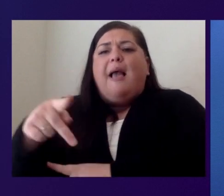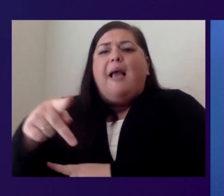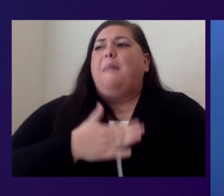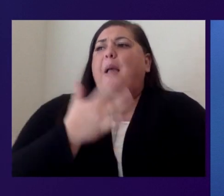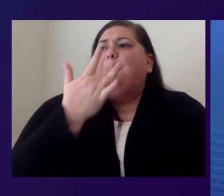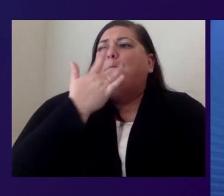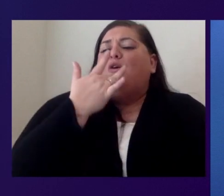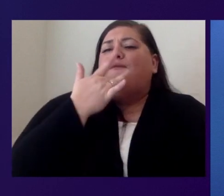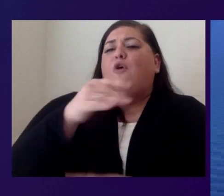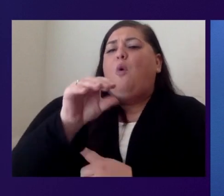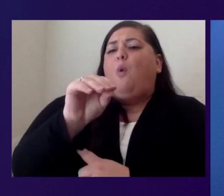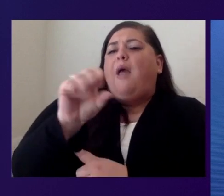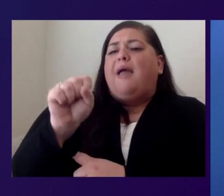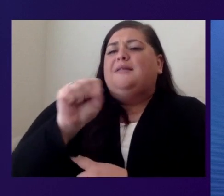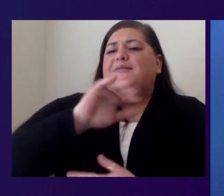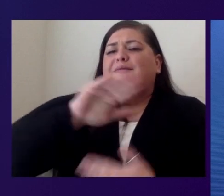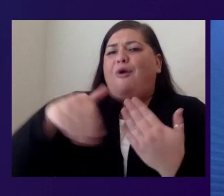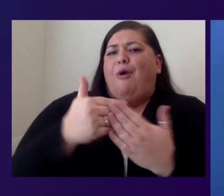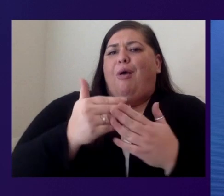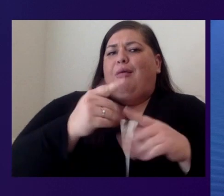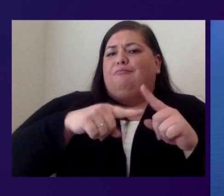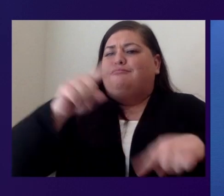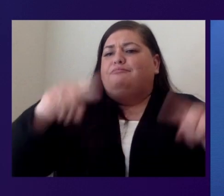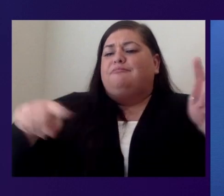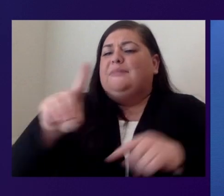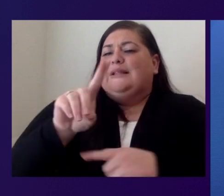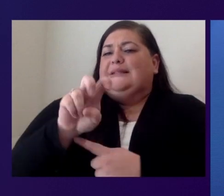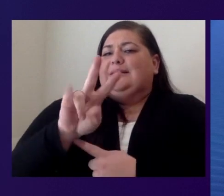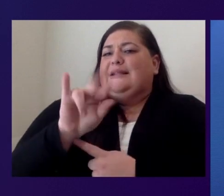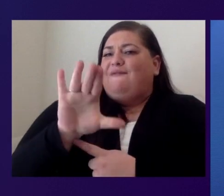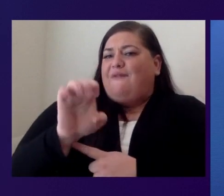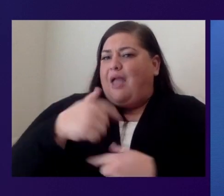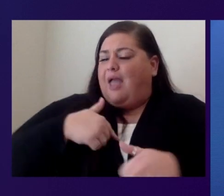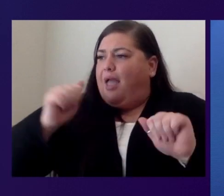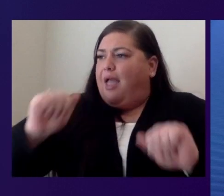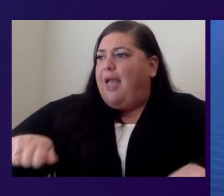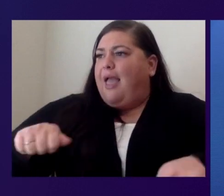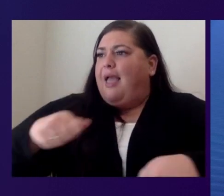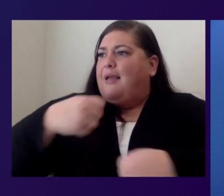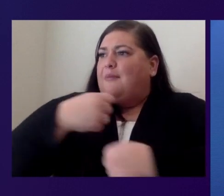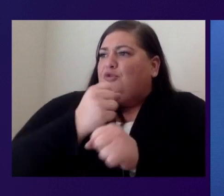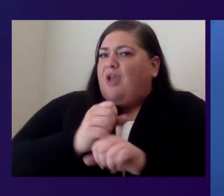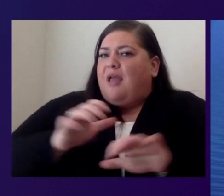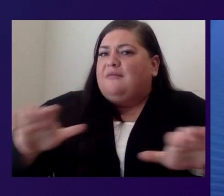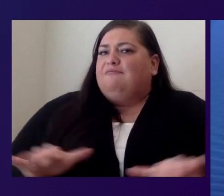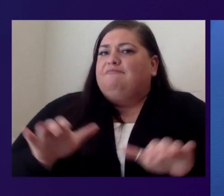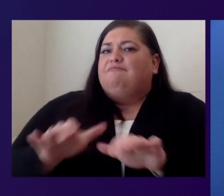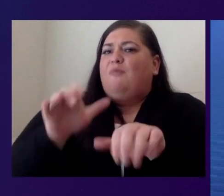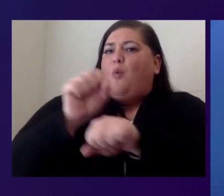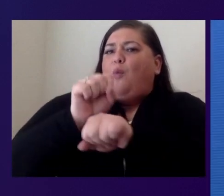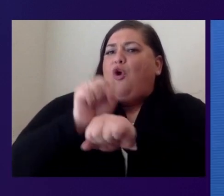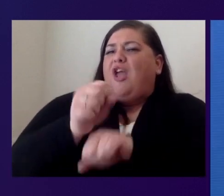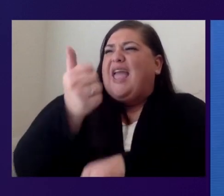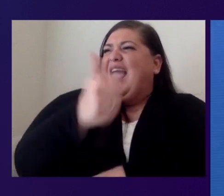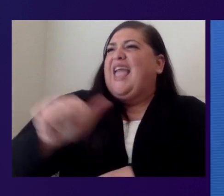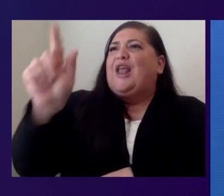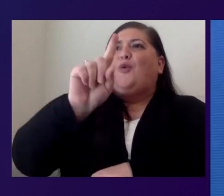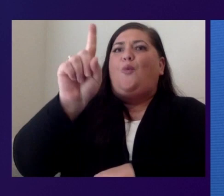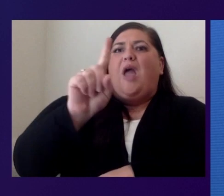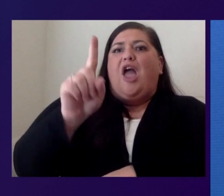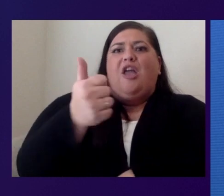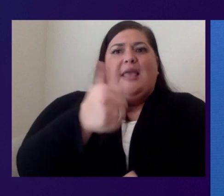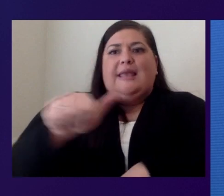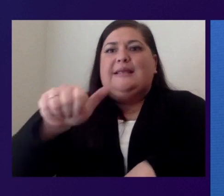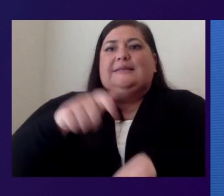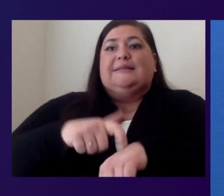system on my device and basically be able to work productively from anywhere, anytime. And such trends just